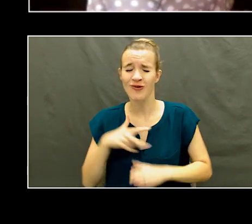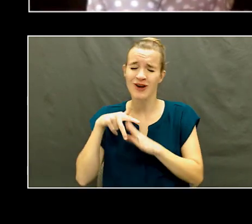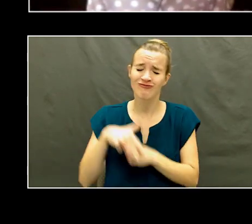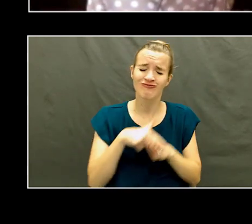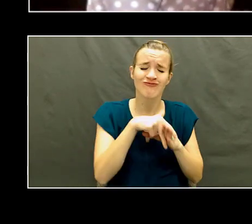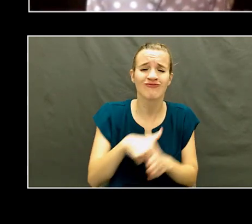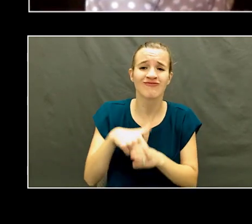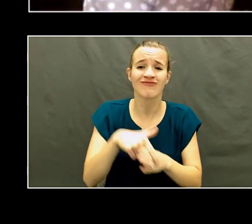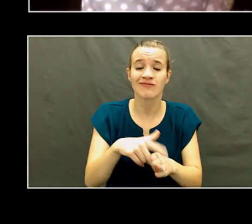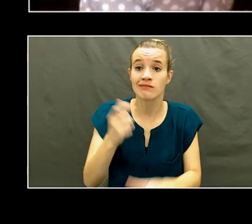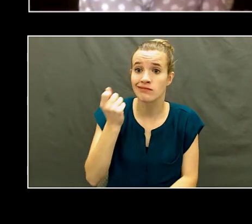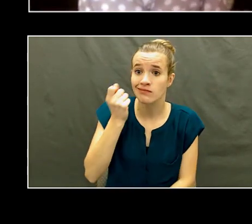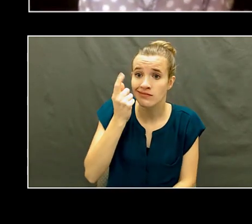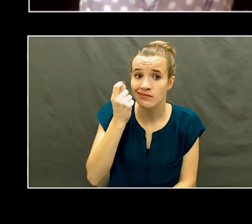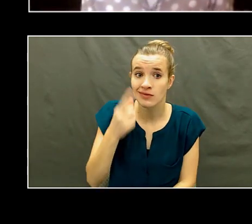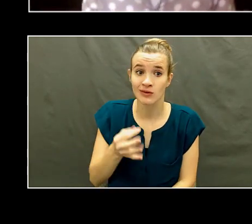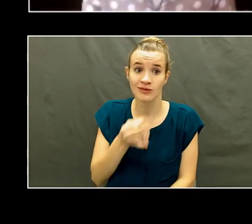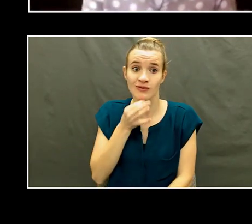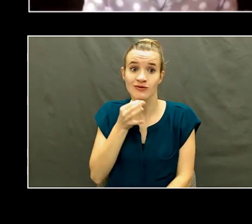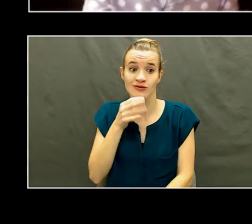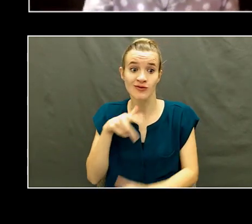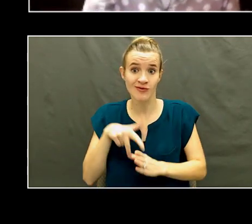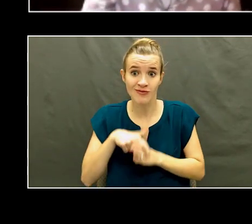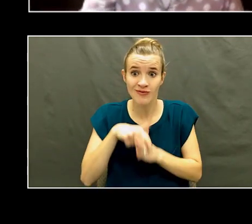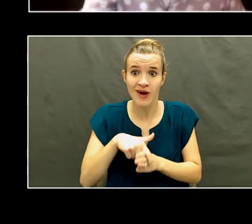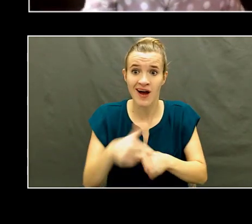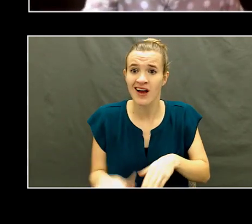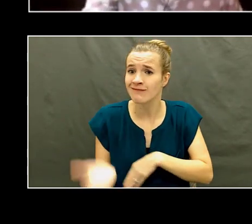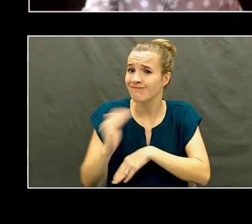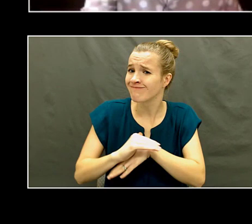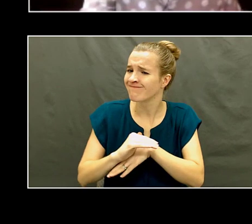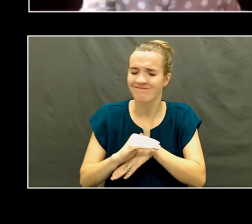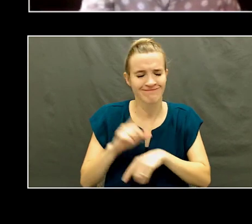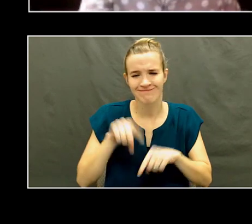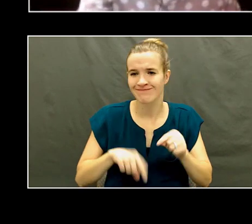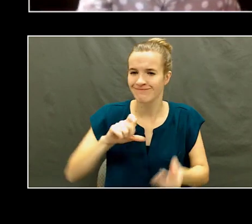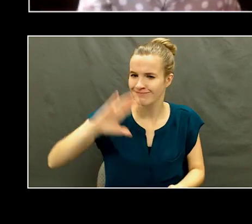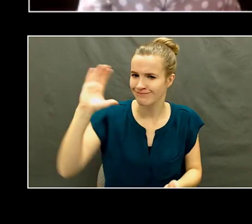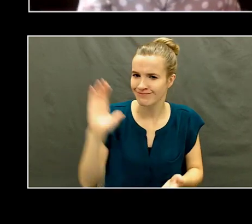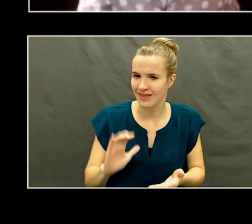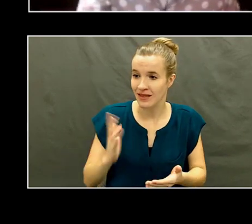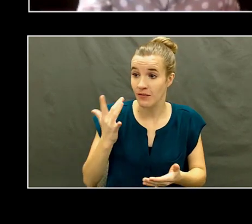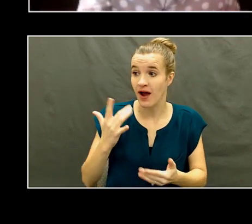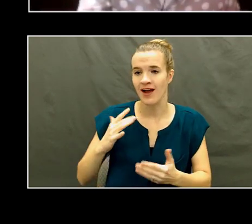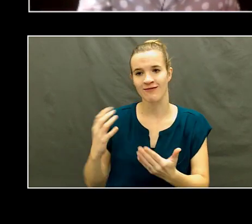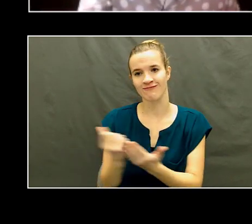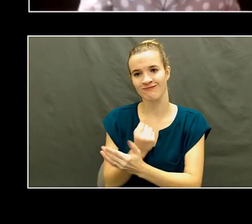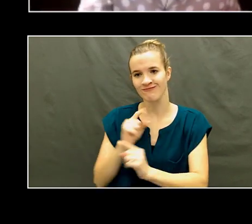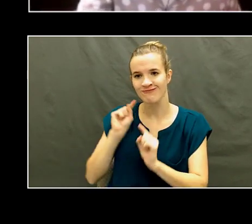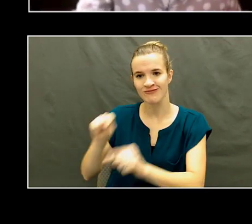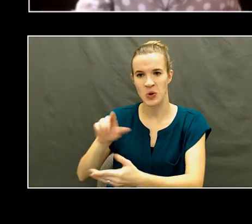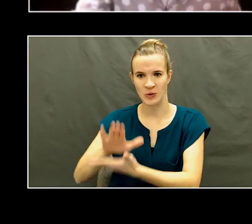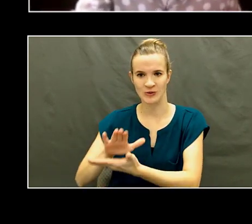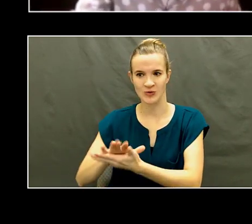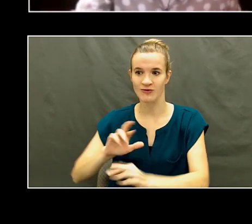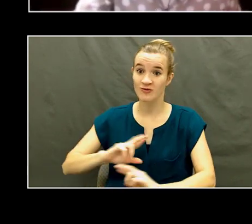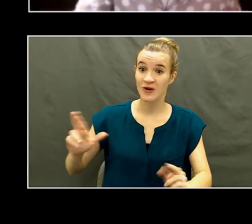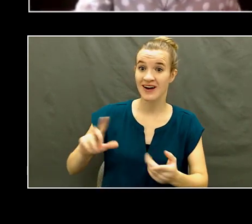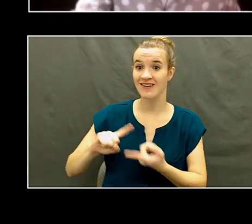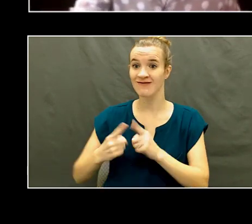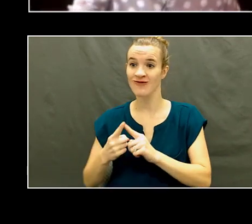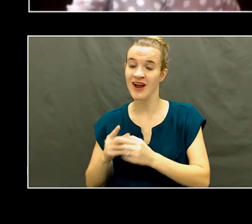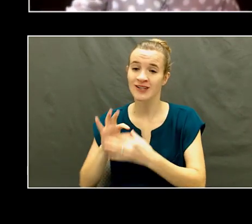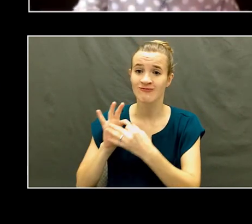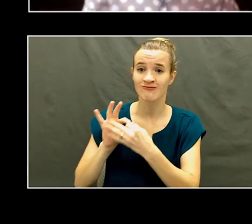less time for riding since she's finally old enough for school. She can't wait to make new friends. She's raring to